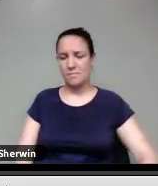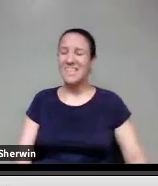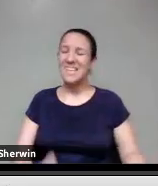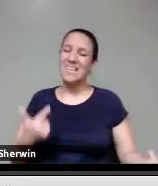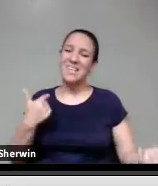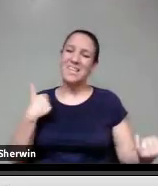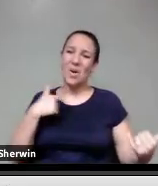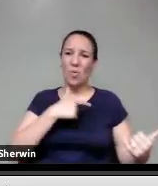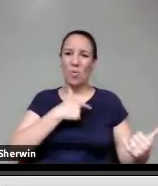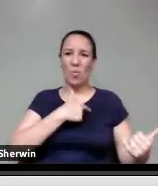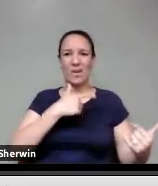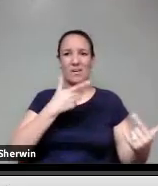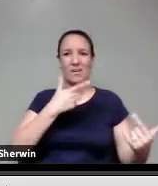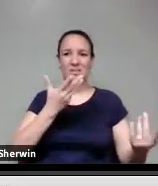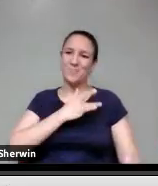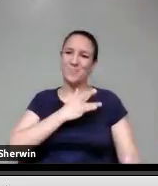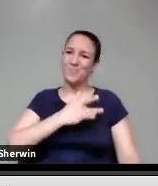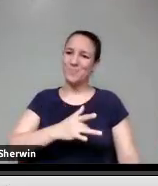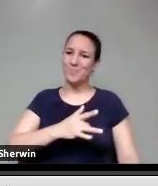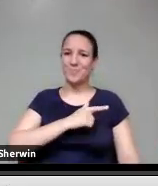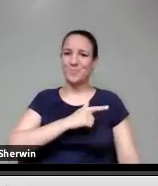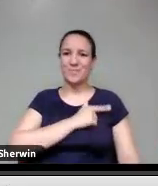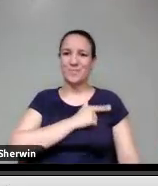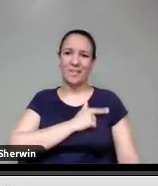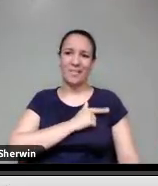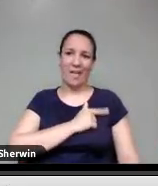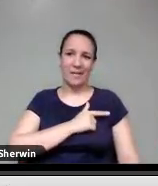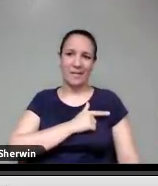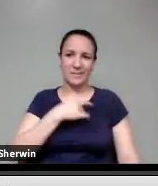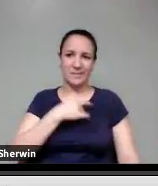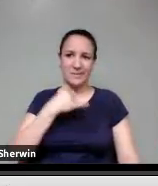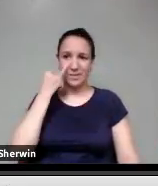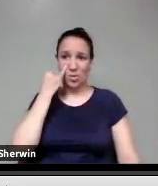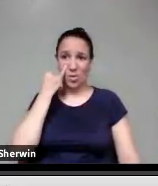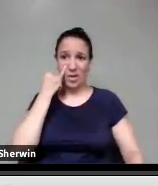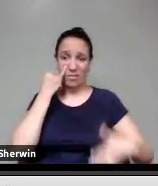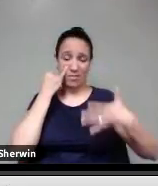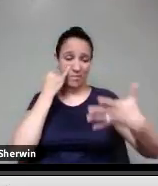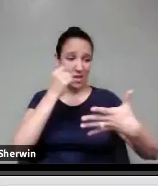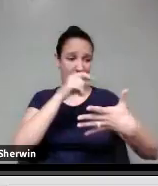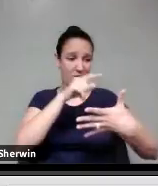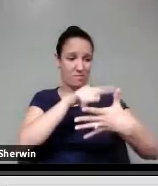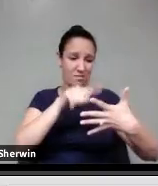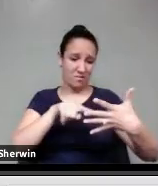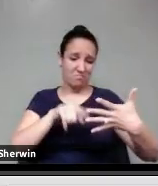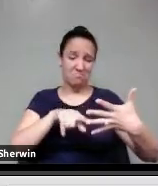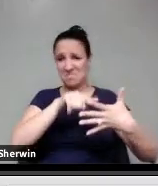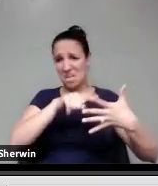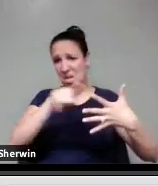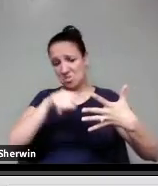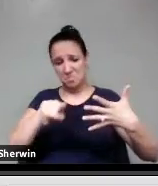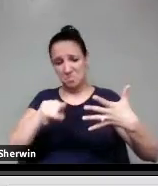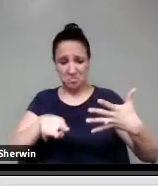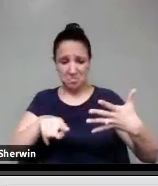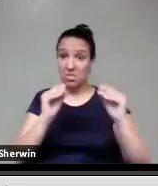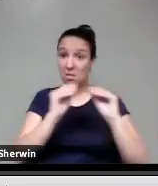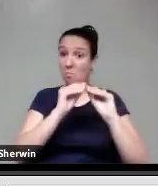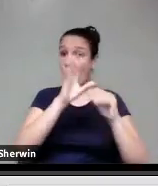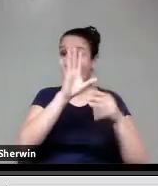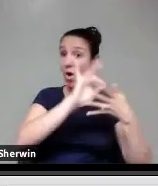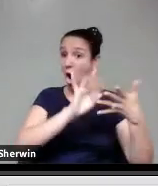we're pretty complacent. And if you give me 6 options, I'll just check a few of them and I won't really give any thought to it. So the more options you give them, the more